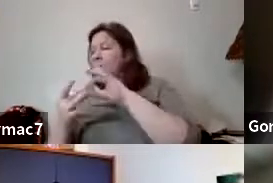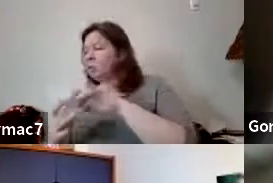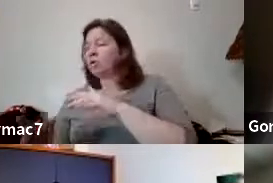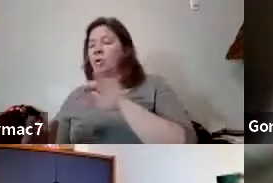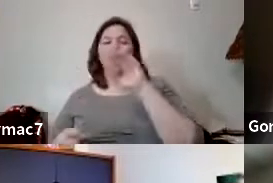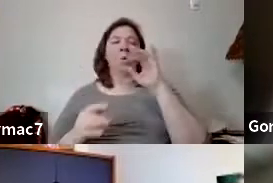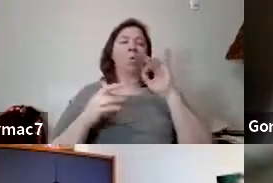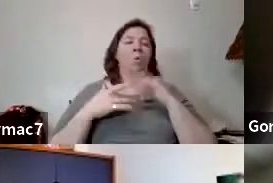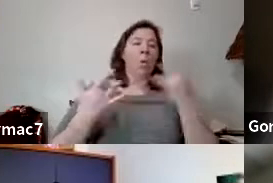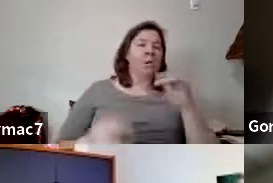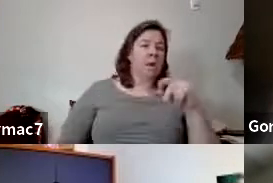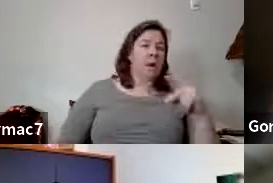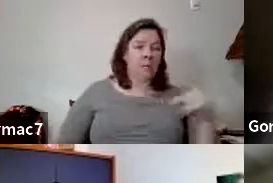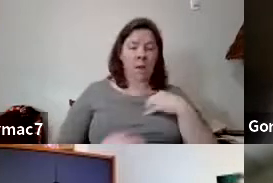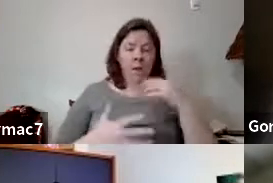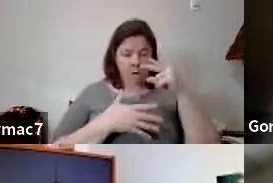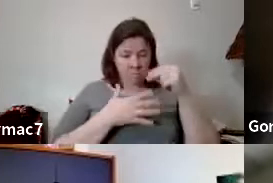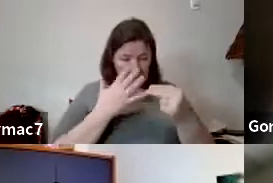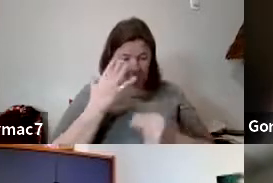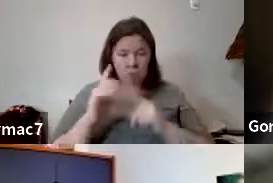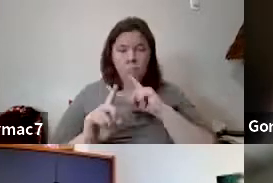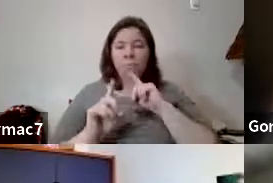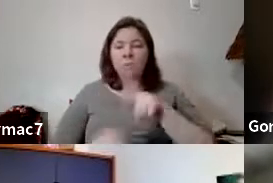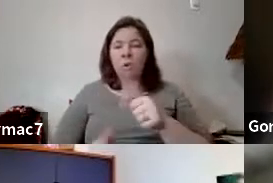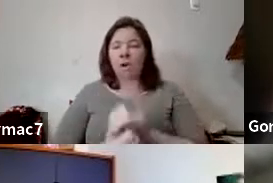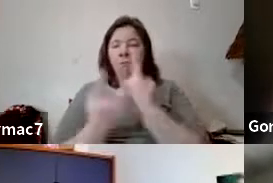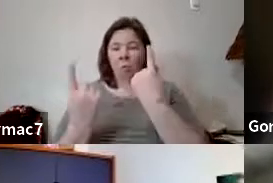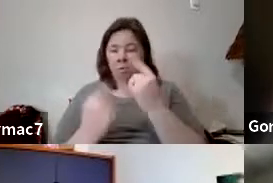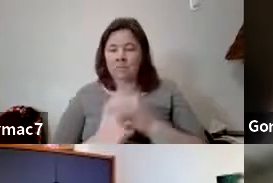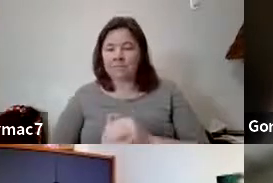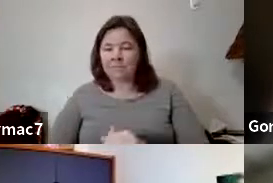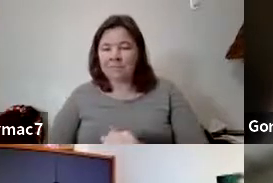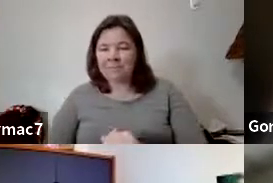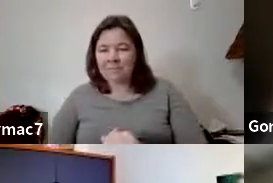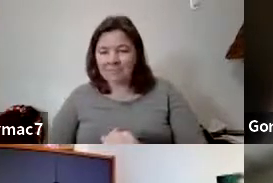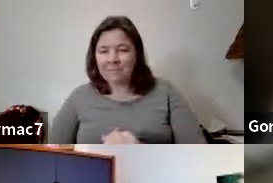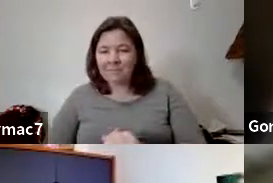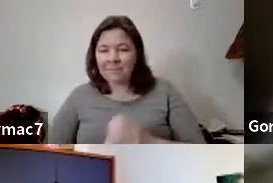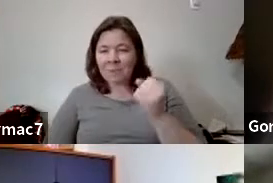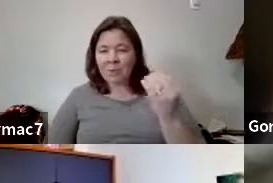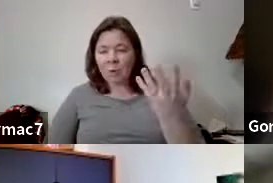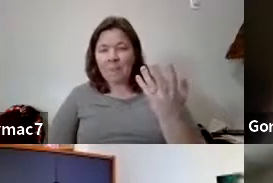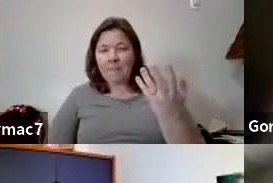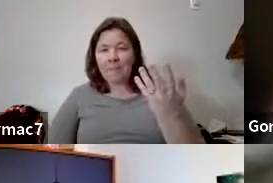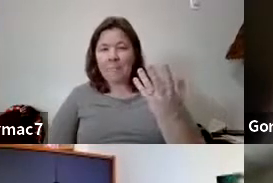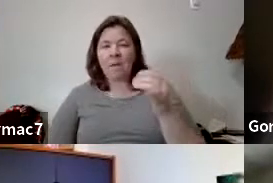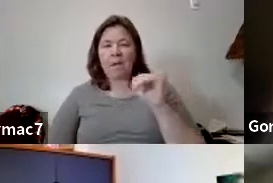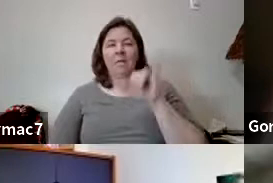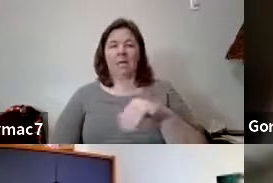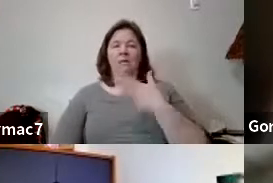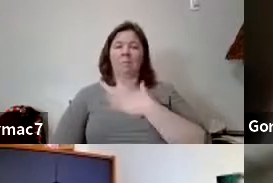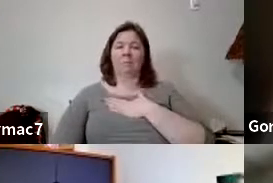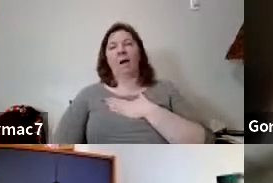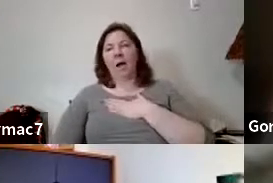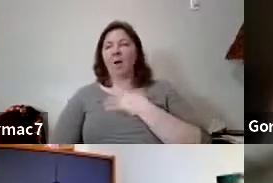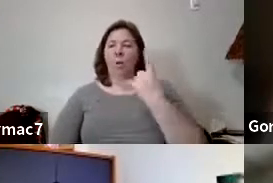eventually get through every message and I do respond to every single person. So yeah, unfortunately, that is one of my downfalls,